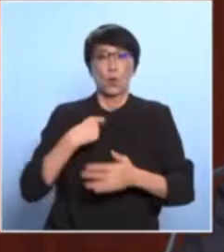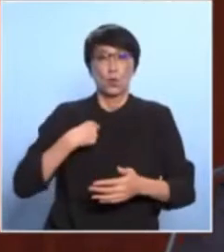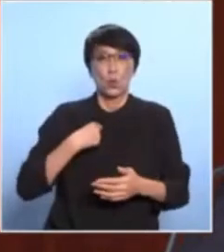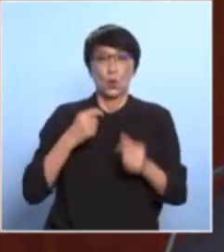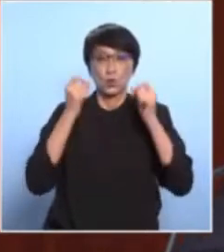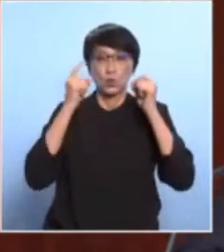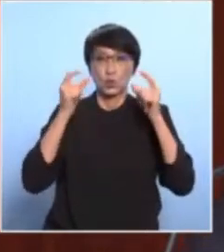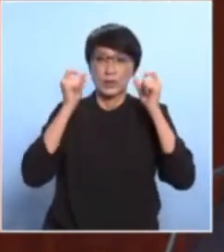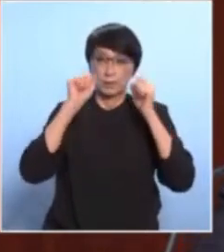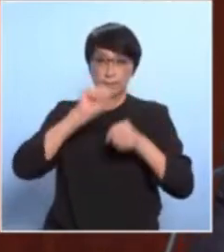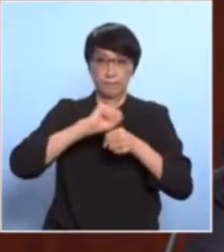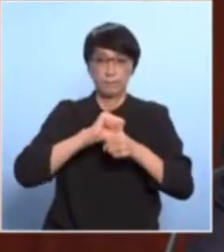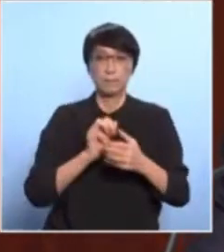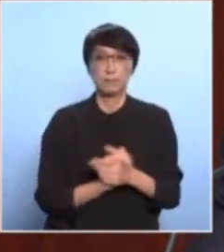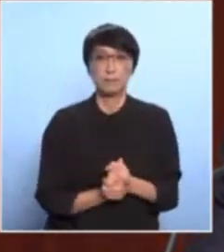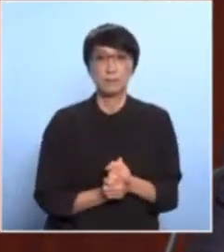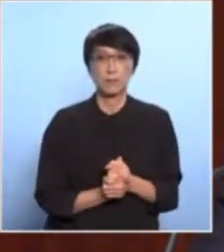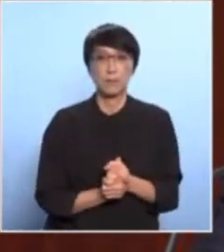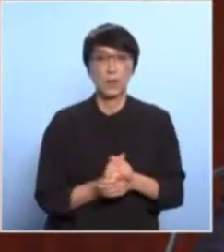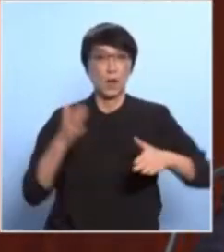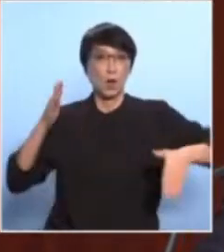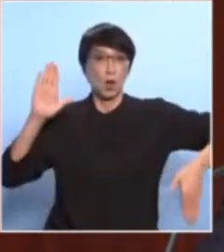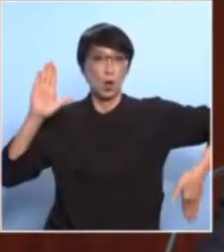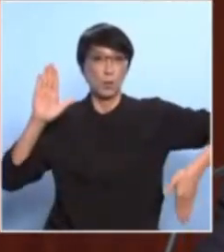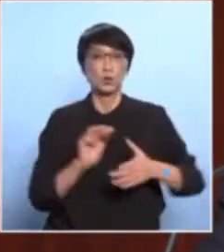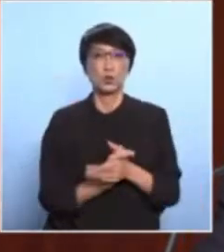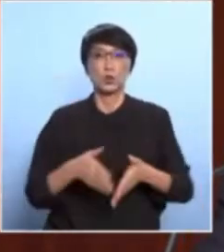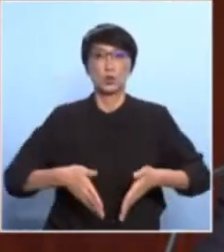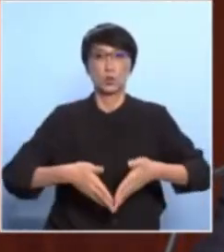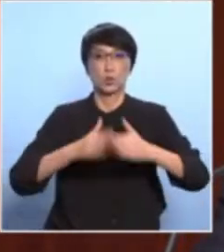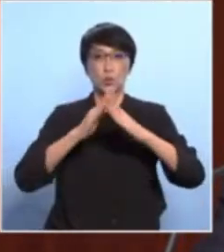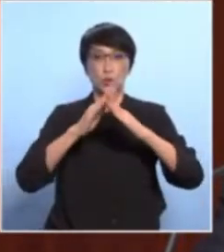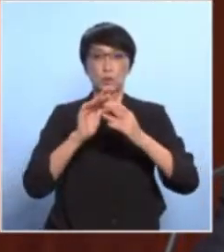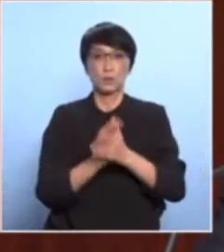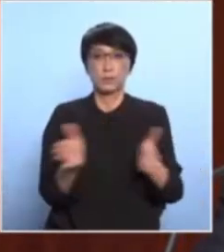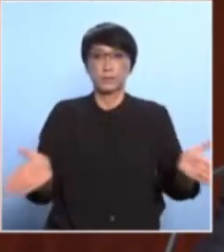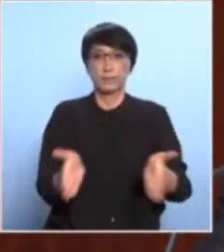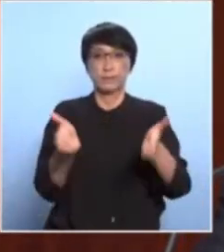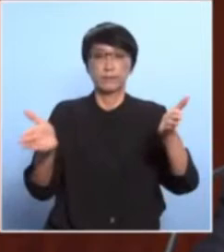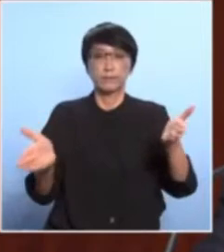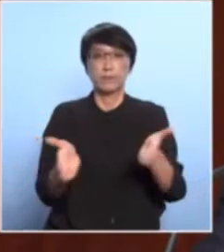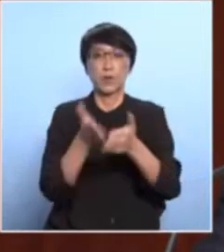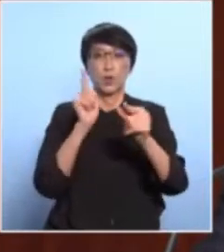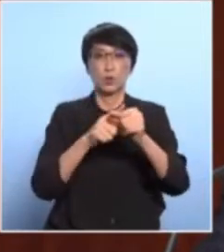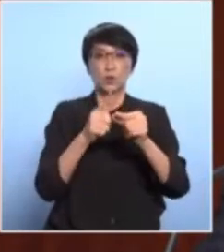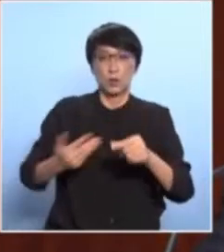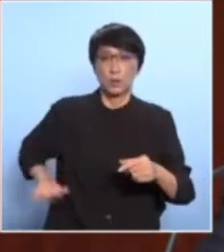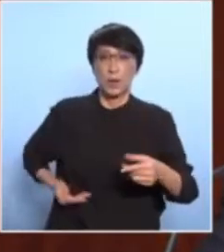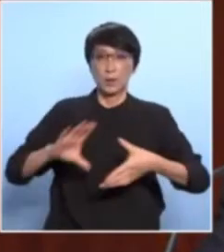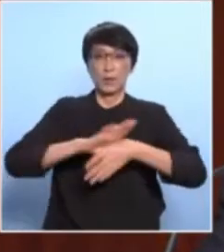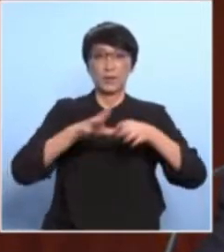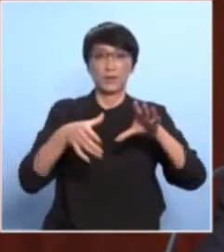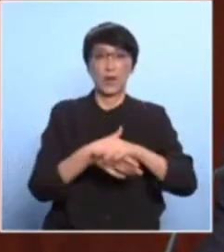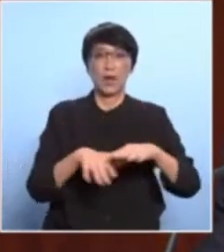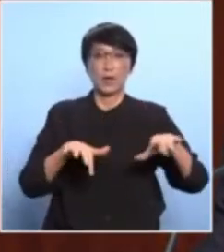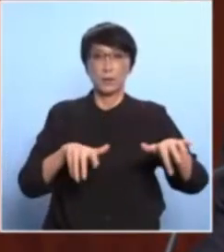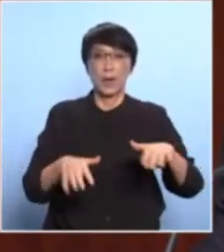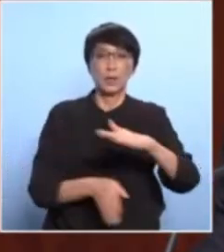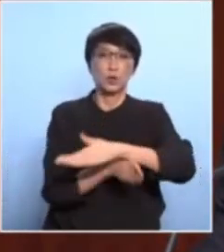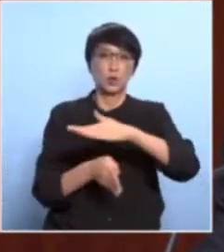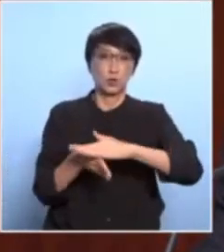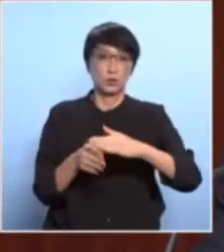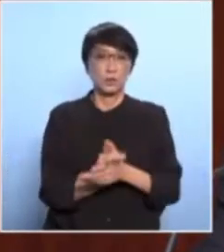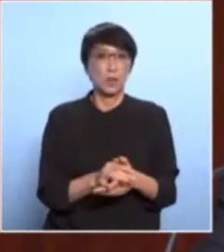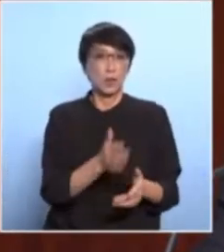its continuity from generation to generation. The Leisure and Cultural Services Department, or LCSD, will establish a Chinese